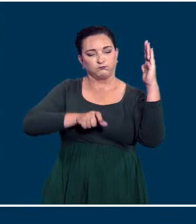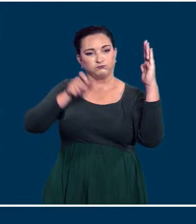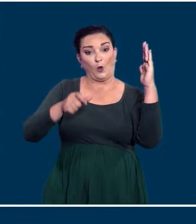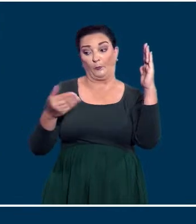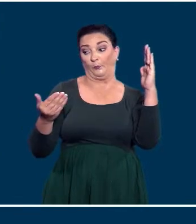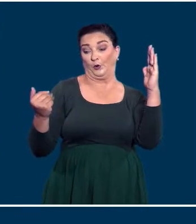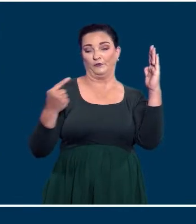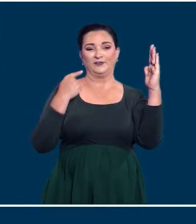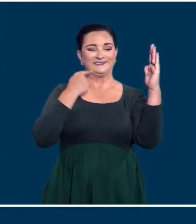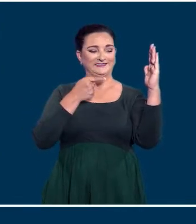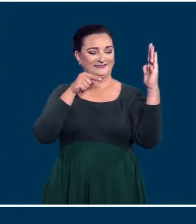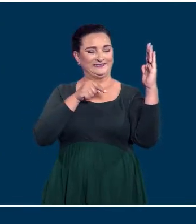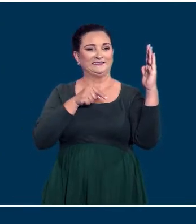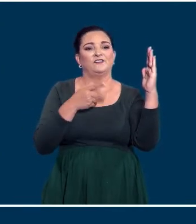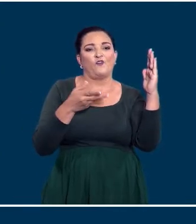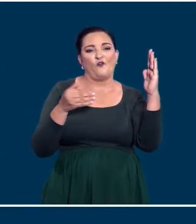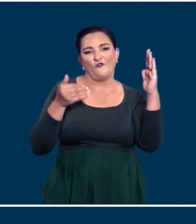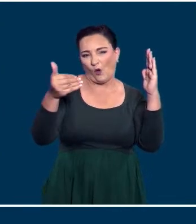forecast error.